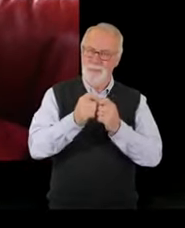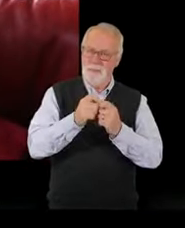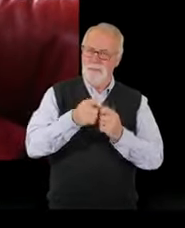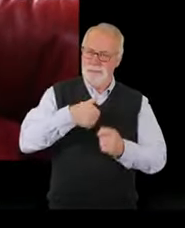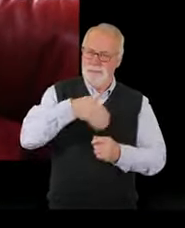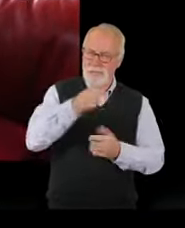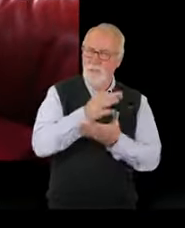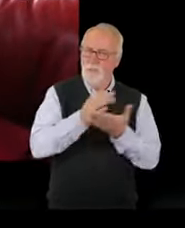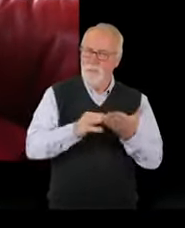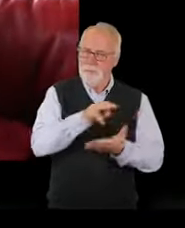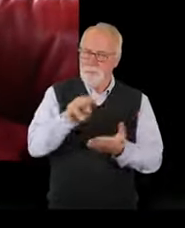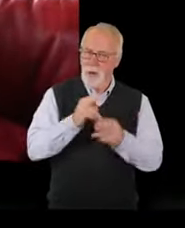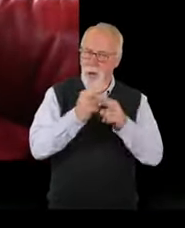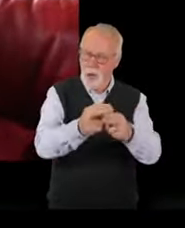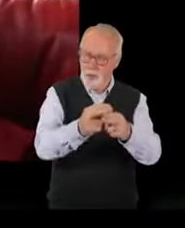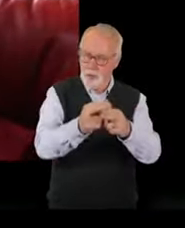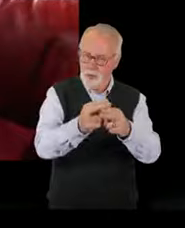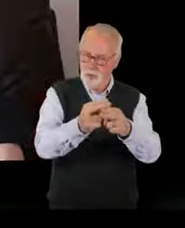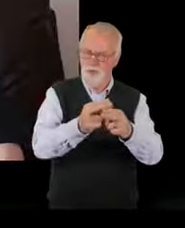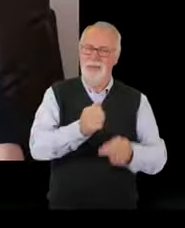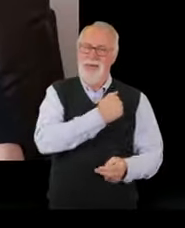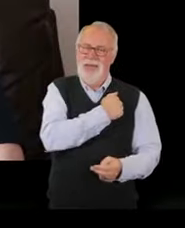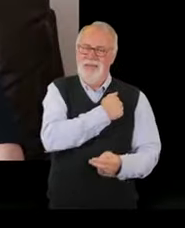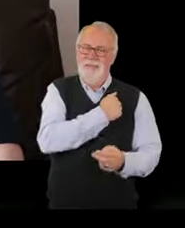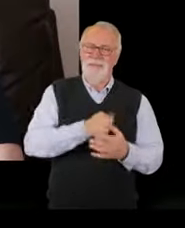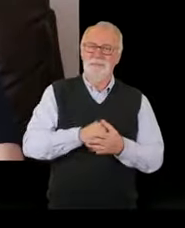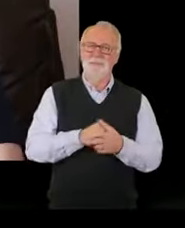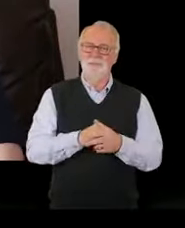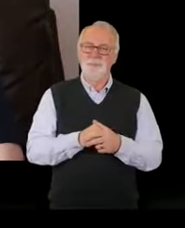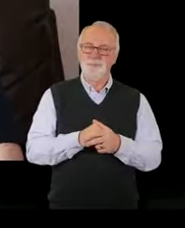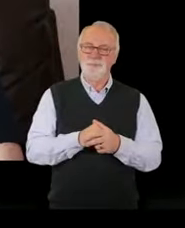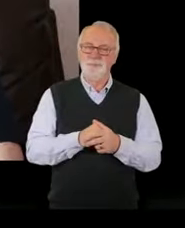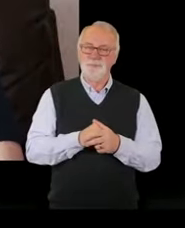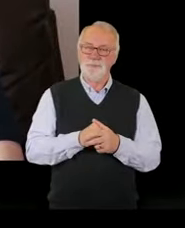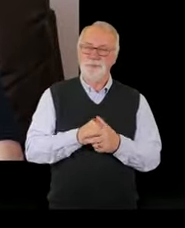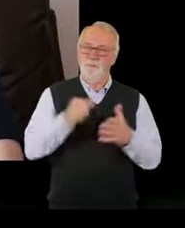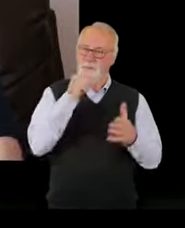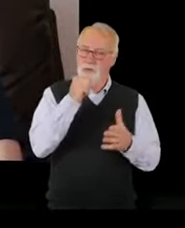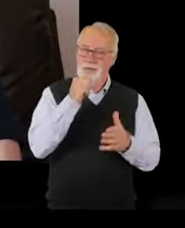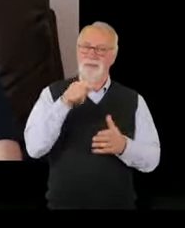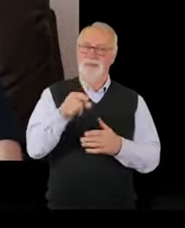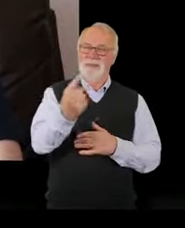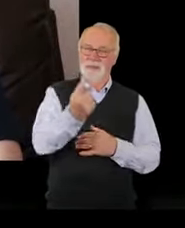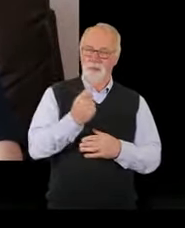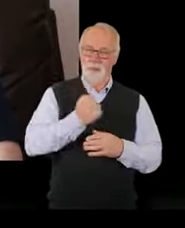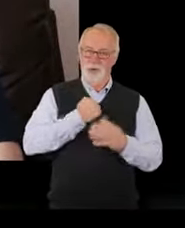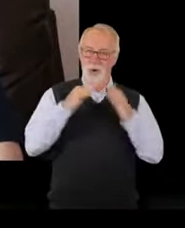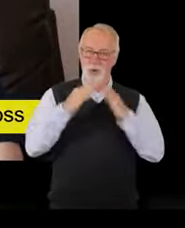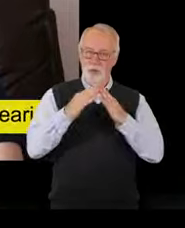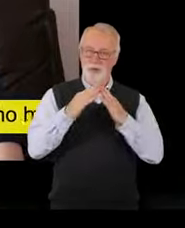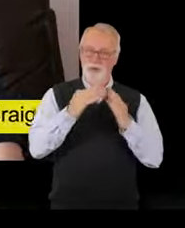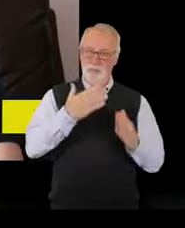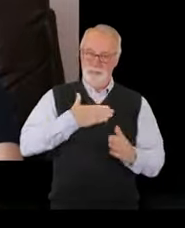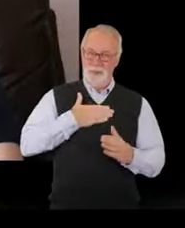needed to bring life back to normal. So the team sent a few people out at first.